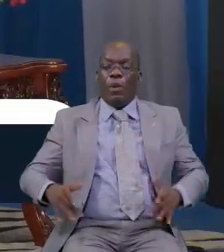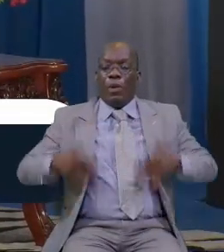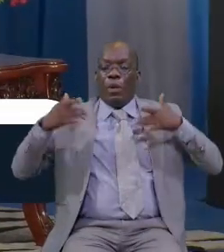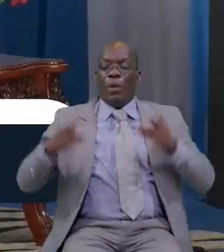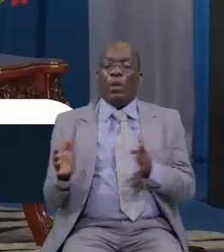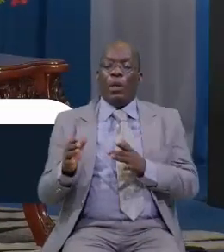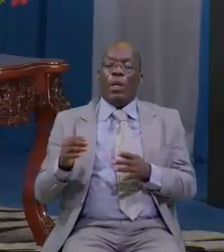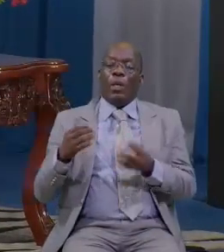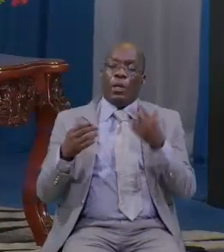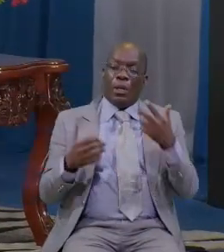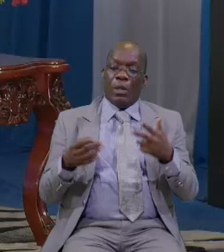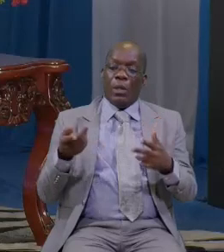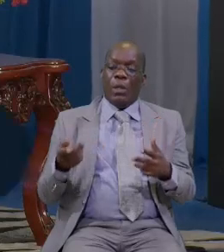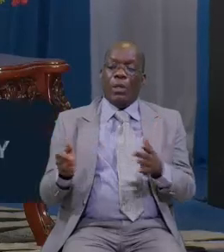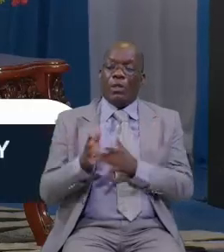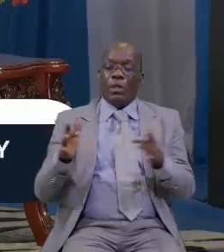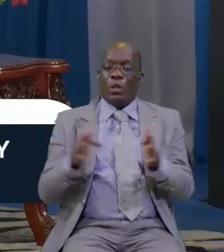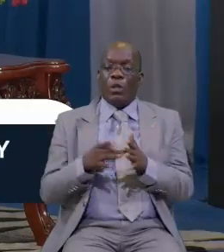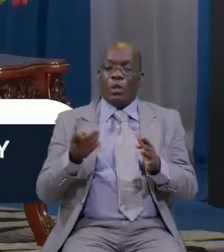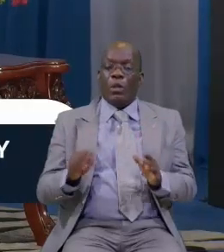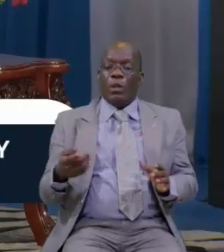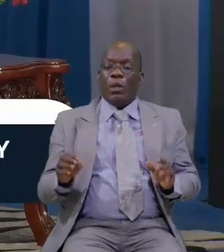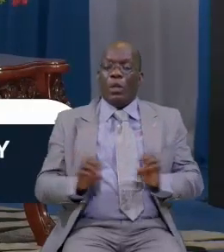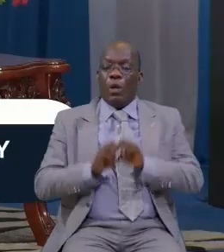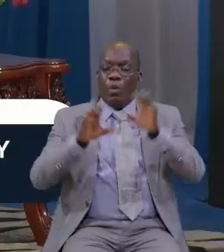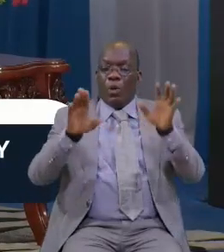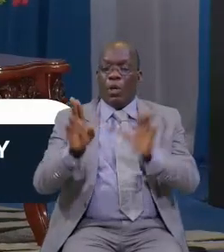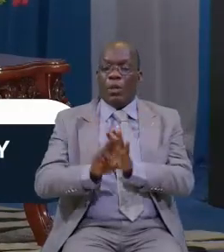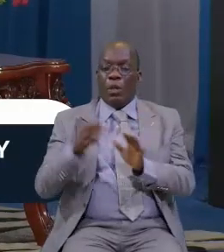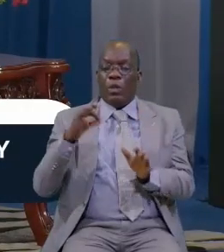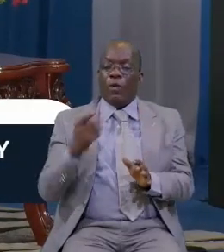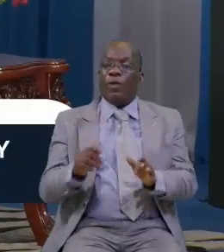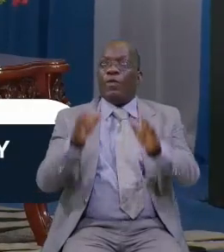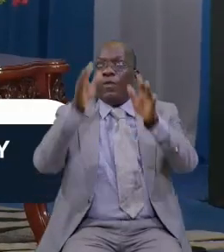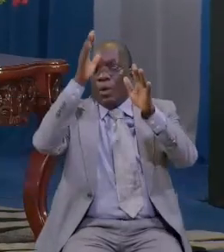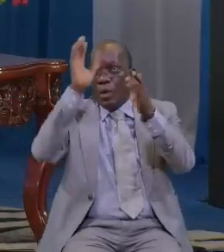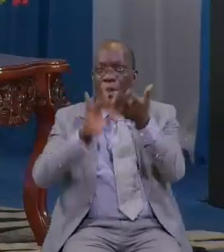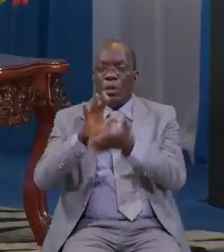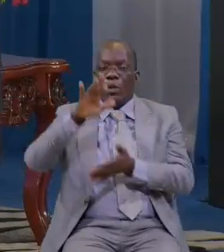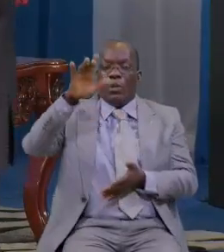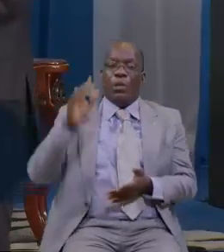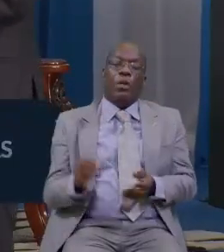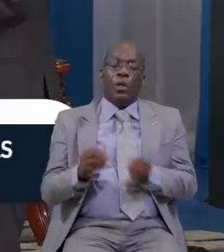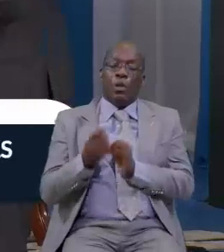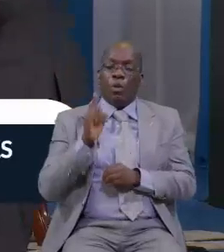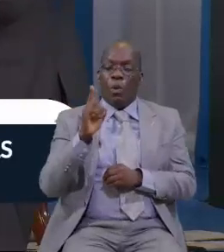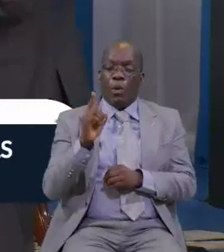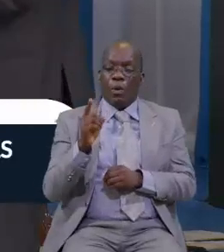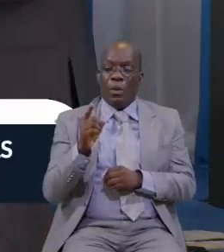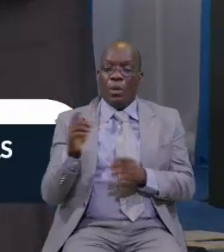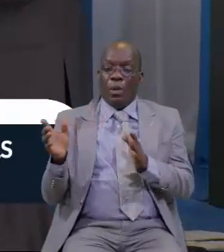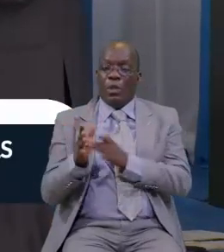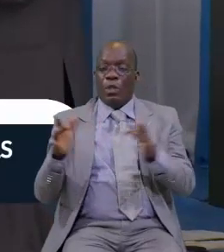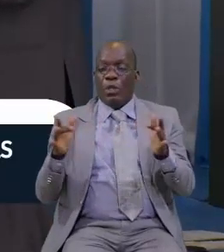brightness of the Father's glory. Look at number one. Number one, Jesus,